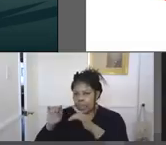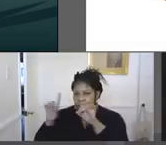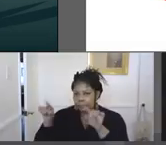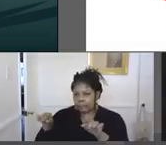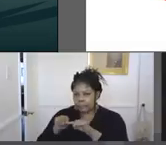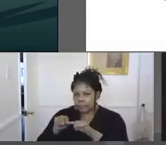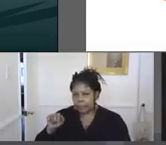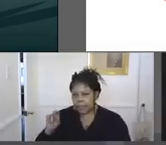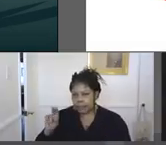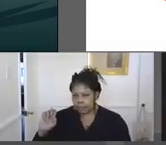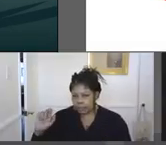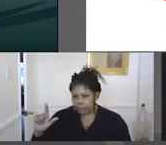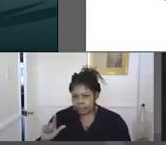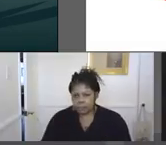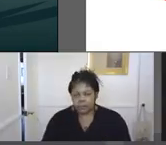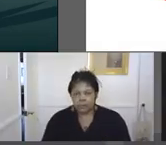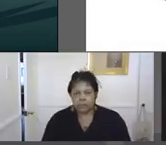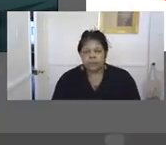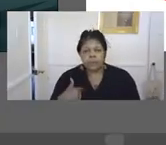see. There you go.